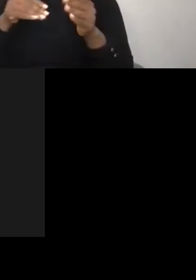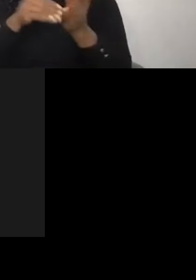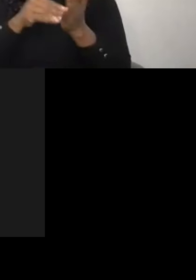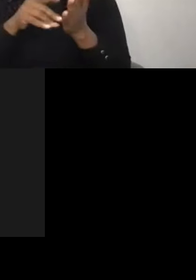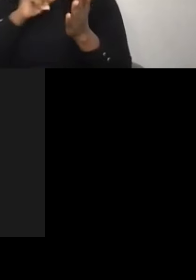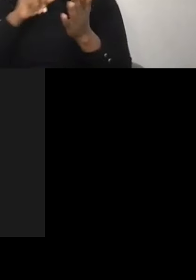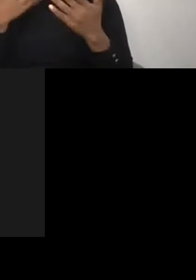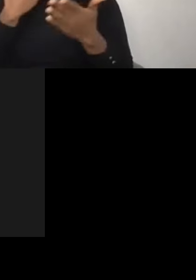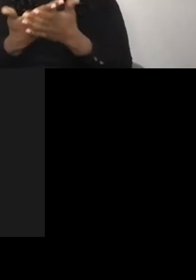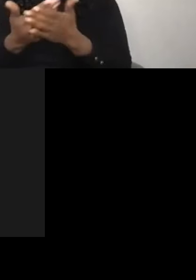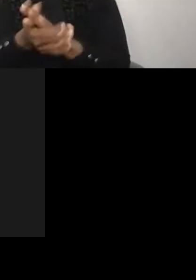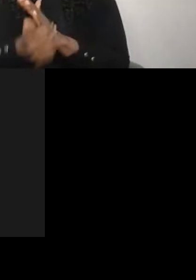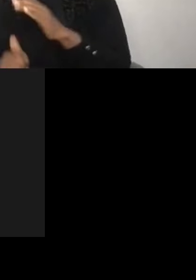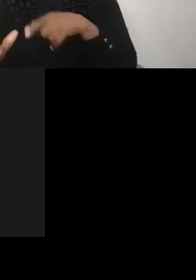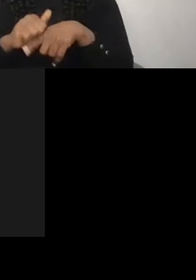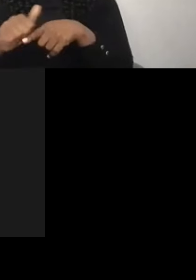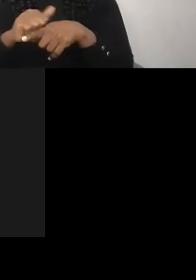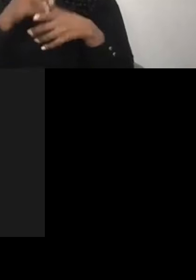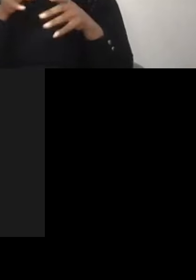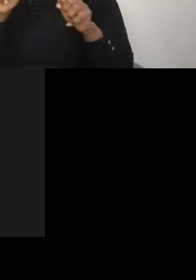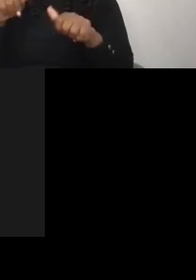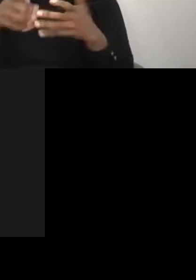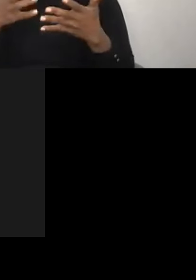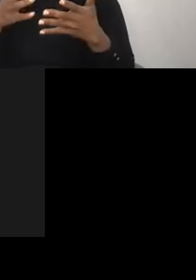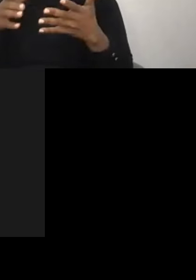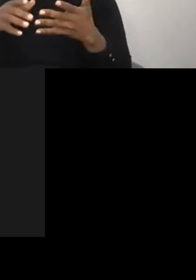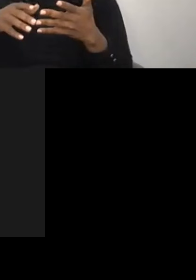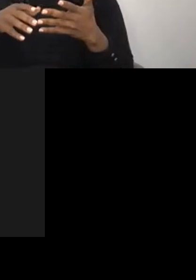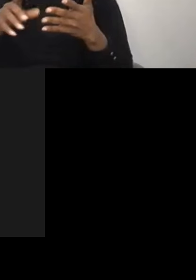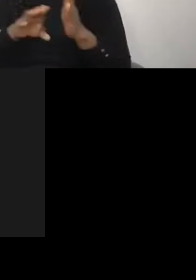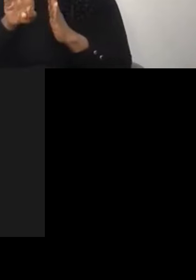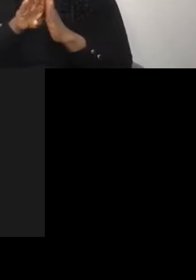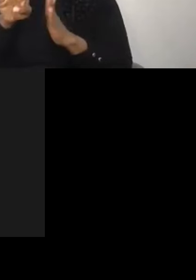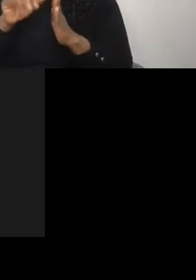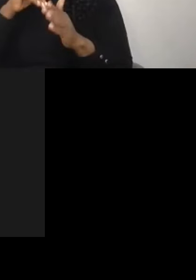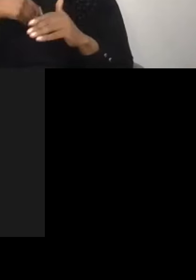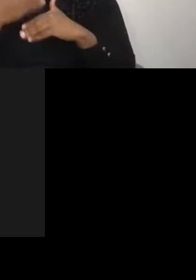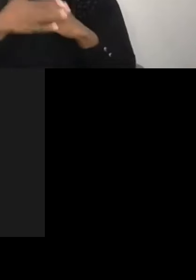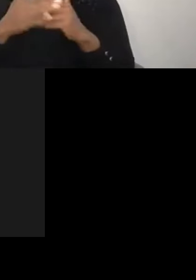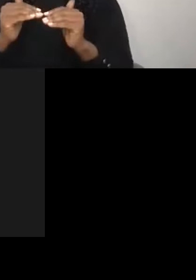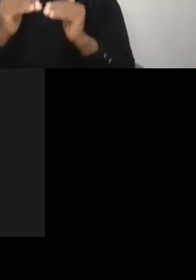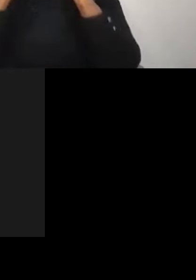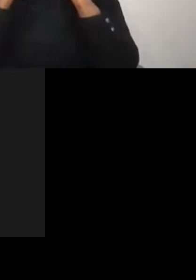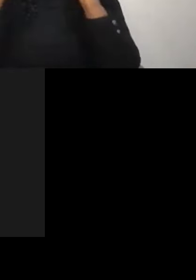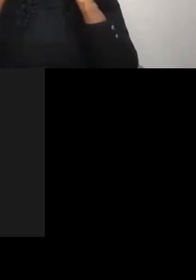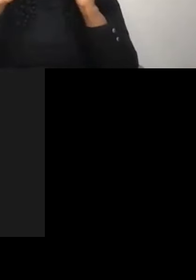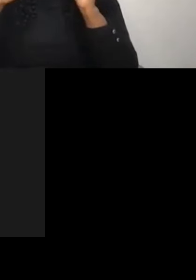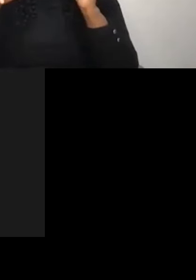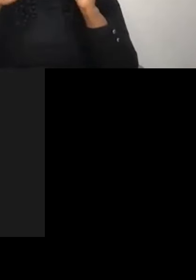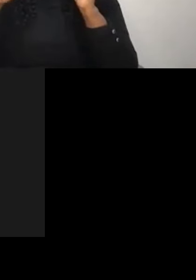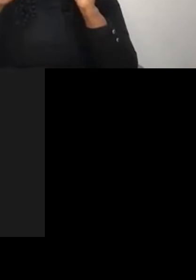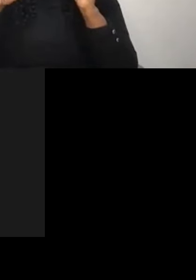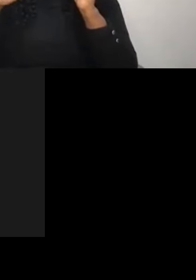but I think there's some variability and, you know, sometimes developmental pediatricians sort of are the next line up where a pediatrician may refer